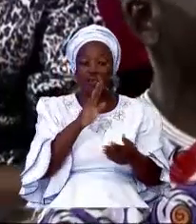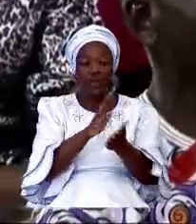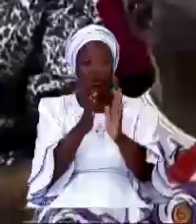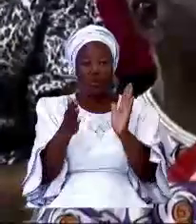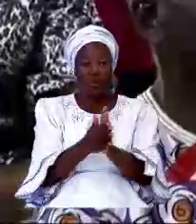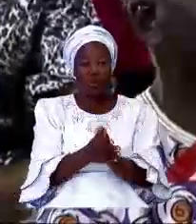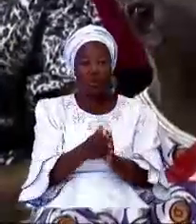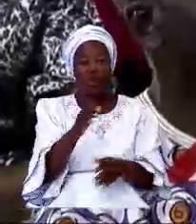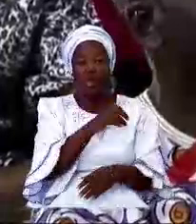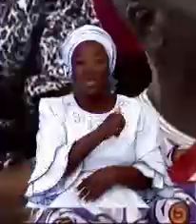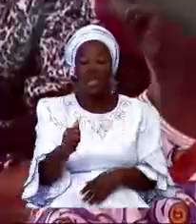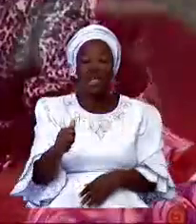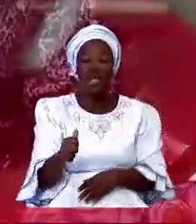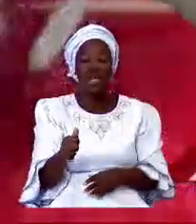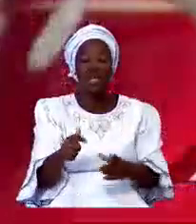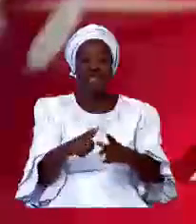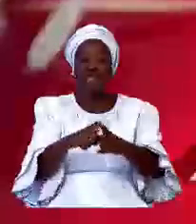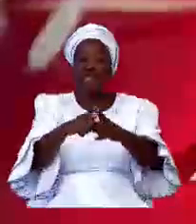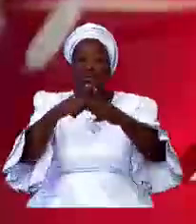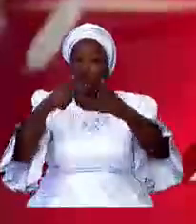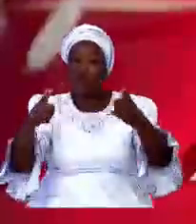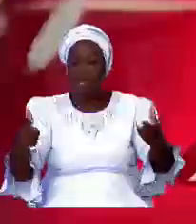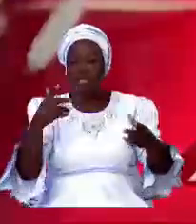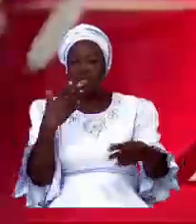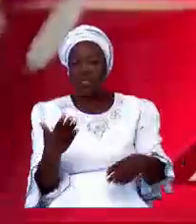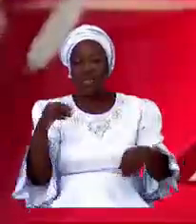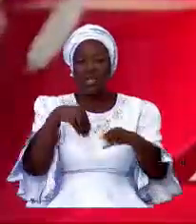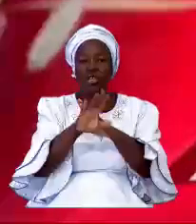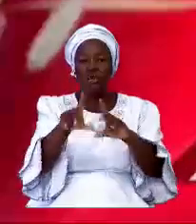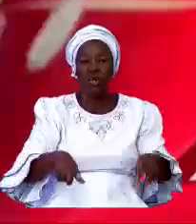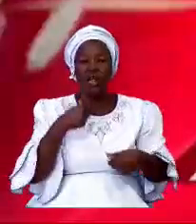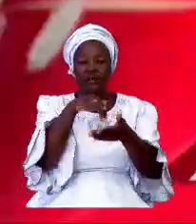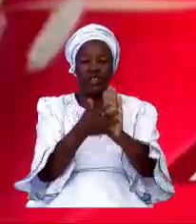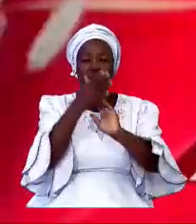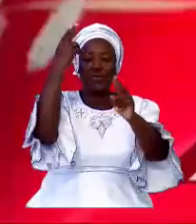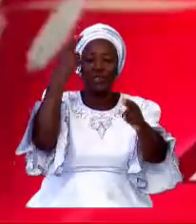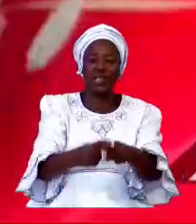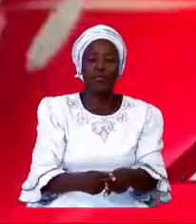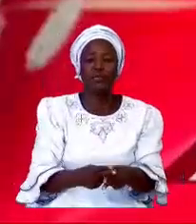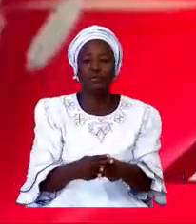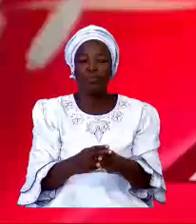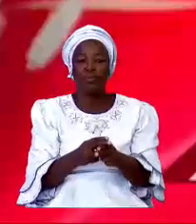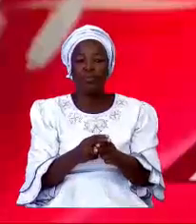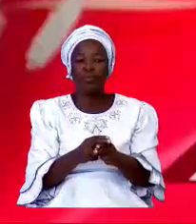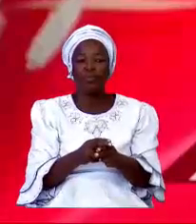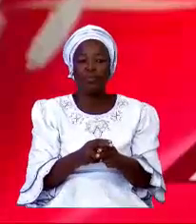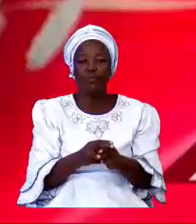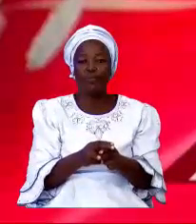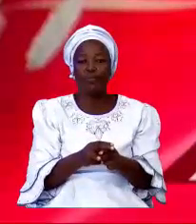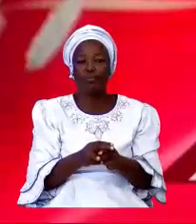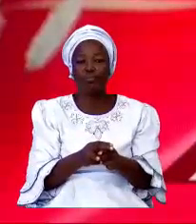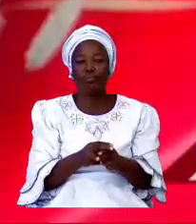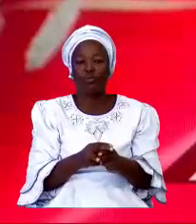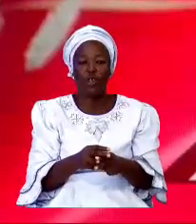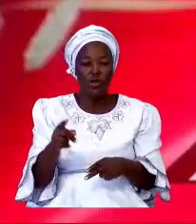And the renewal you have will become a defining thing in your